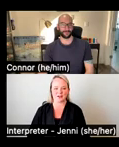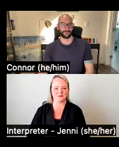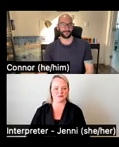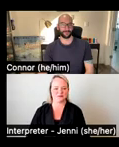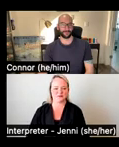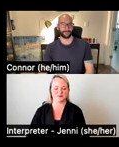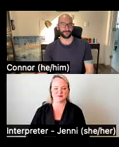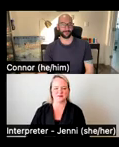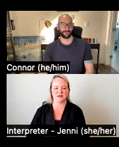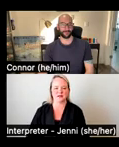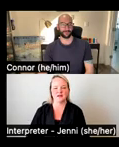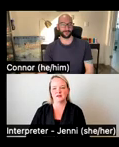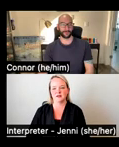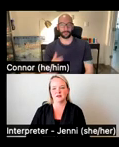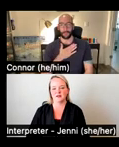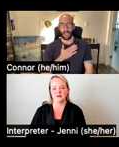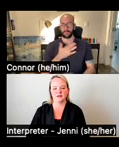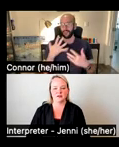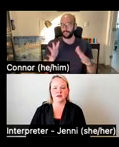as well.